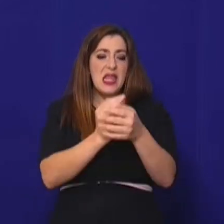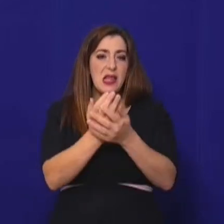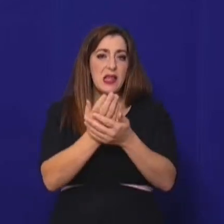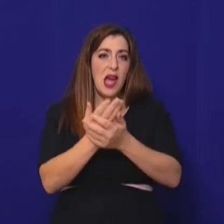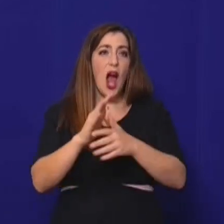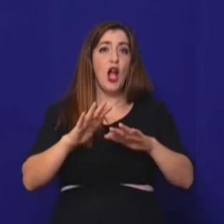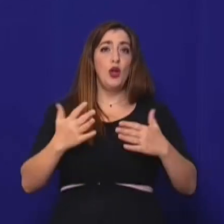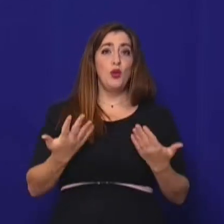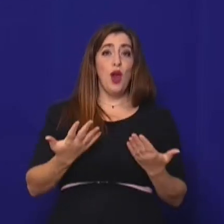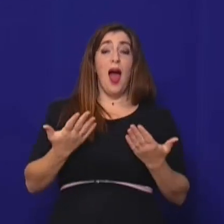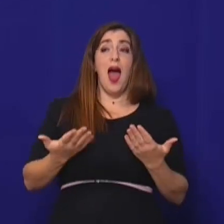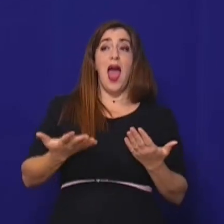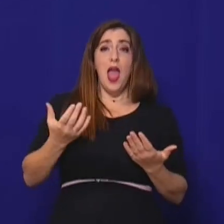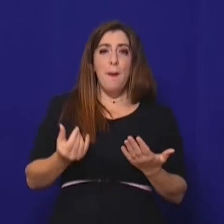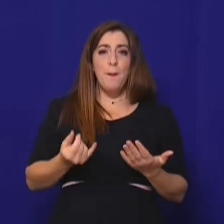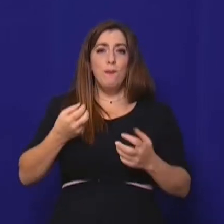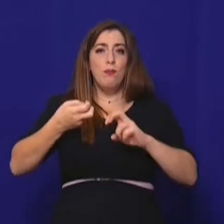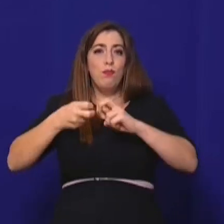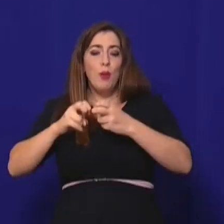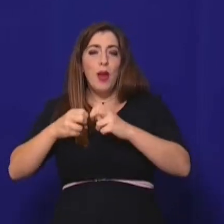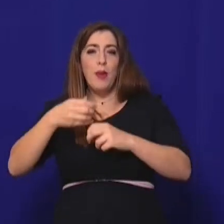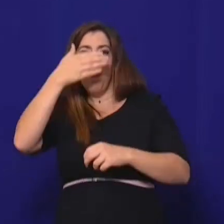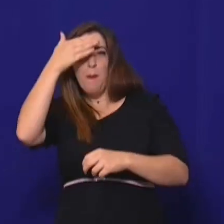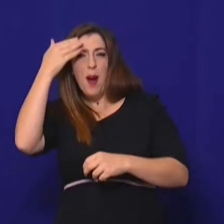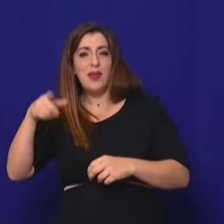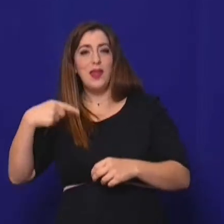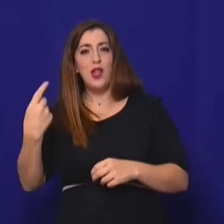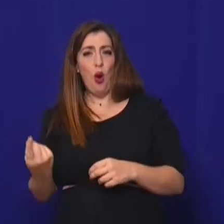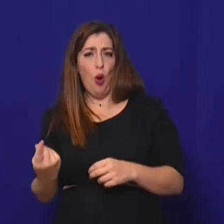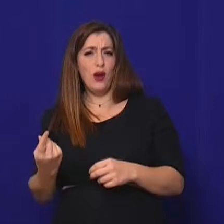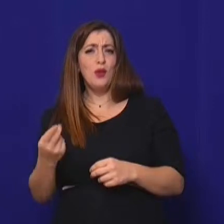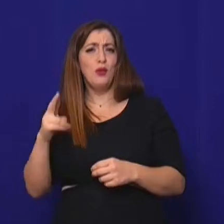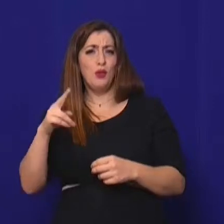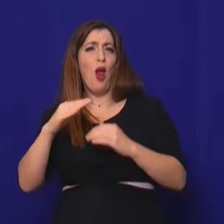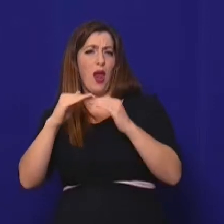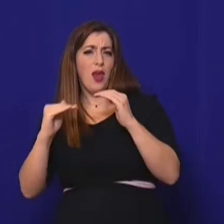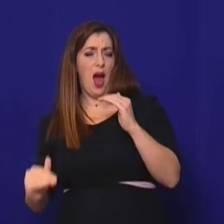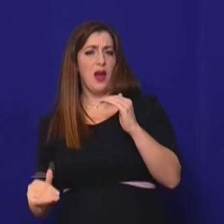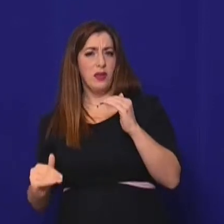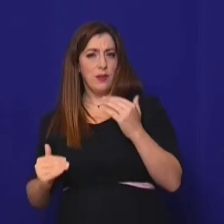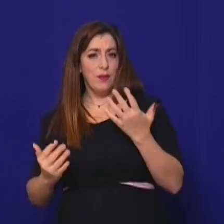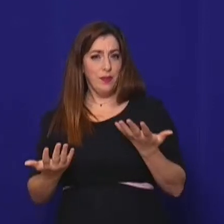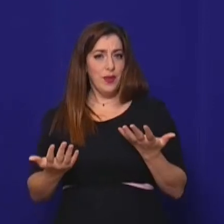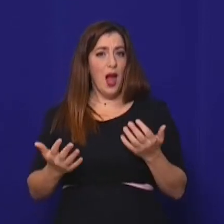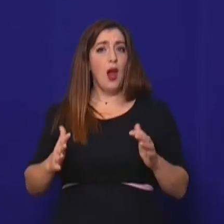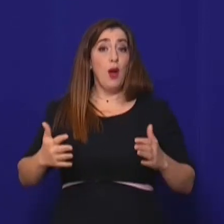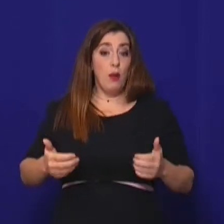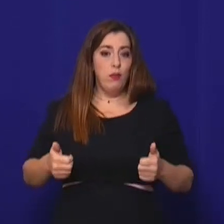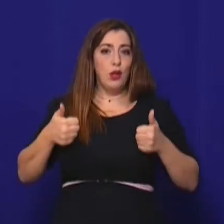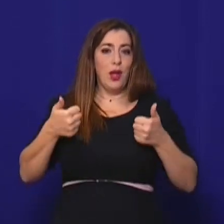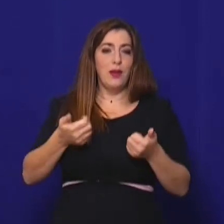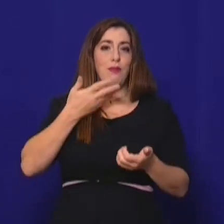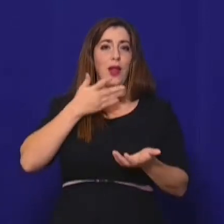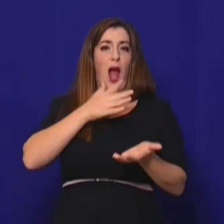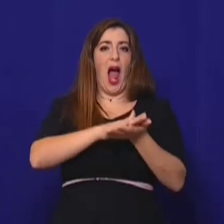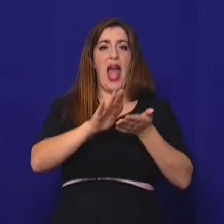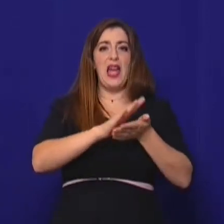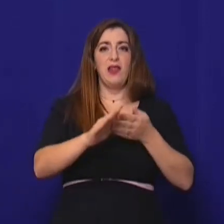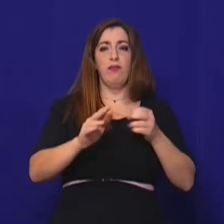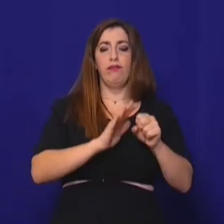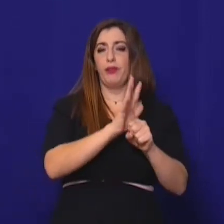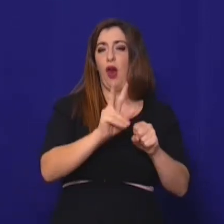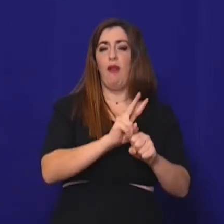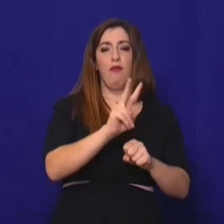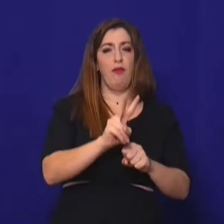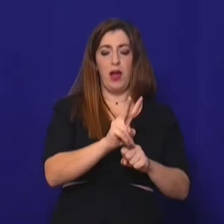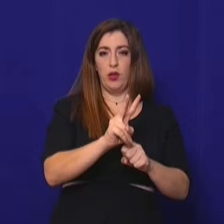ukoll prevenzjoni għal ħafna mart infettivi ieħor li hija xi ħaġa li hija tajba u jalla li din nibqgħu nżommu anke wara li eventwalment